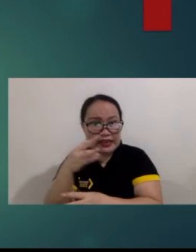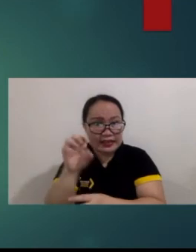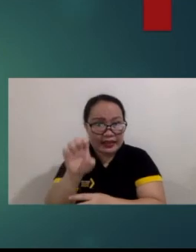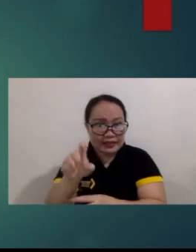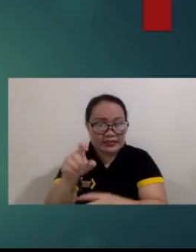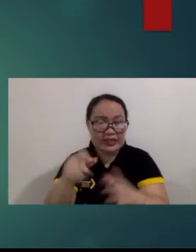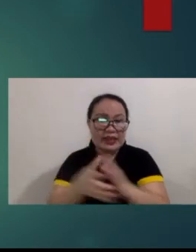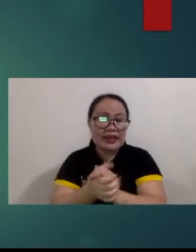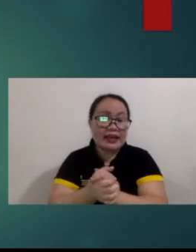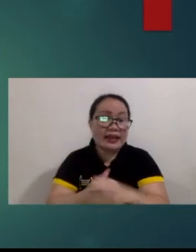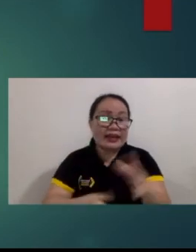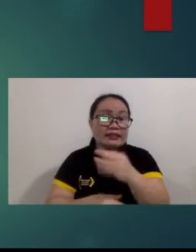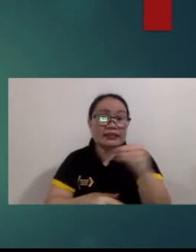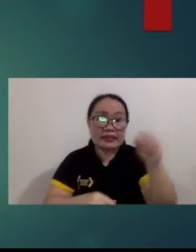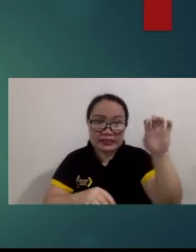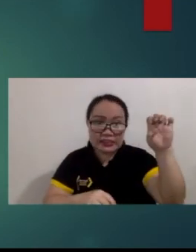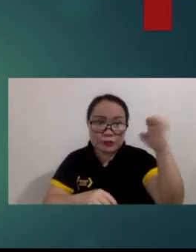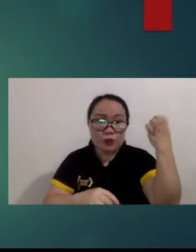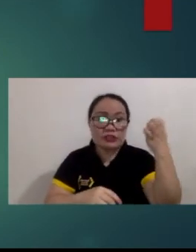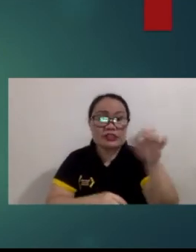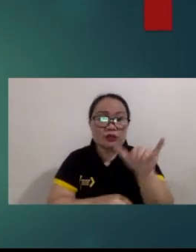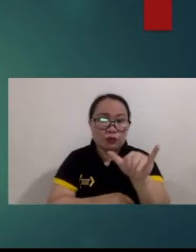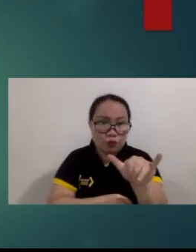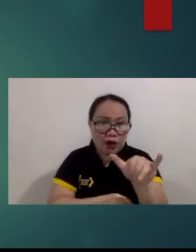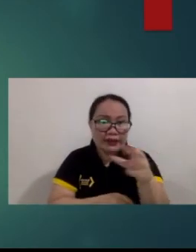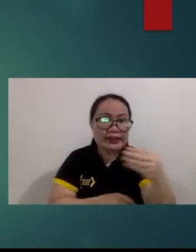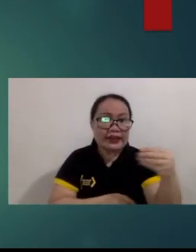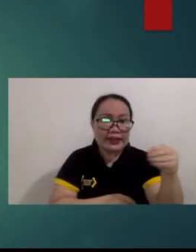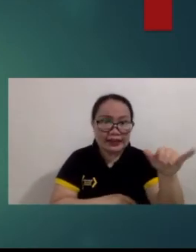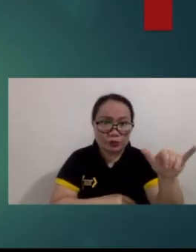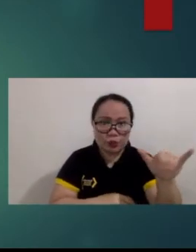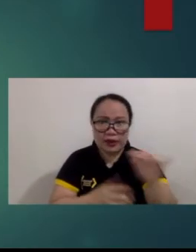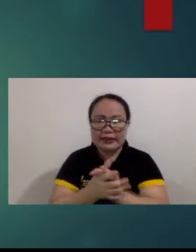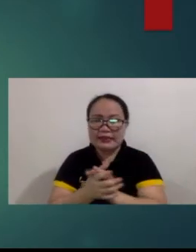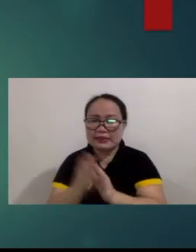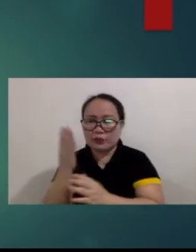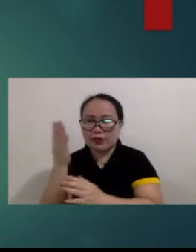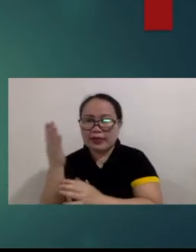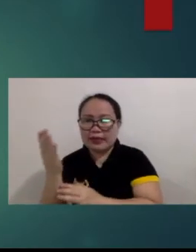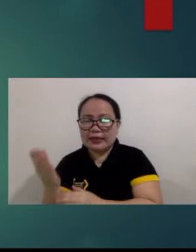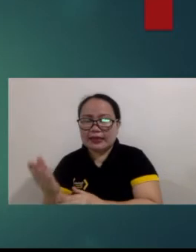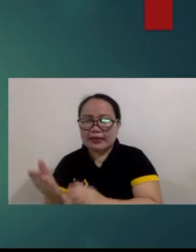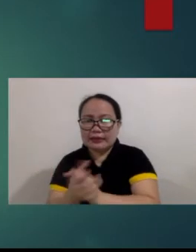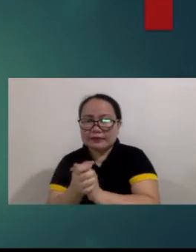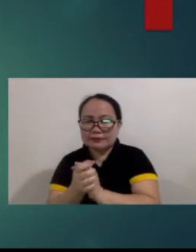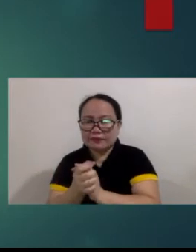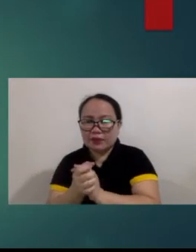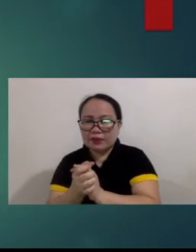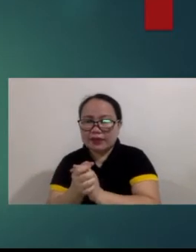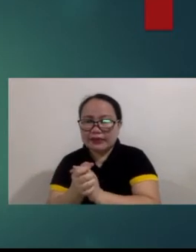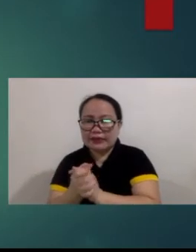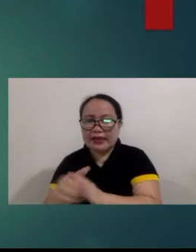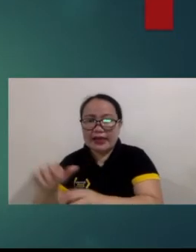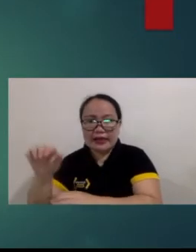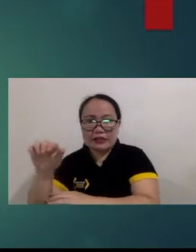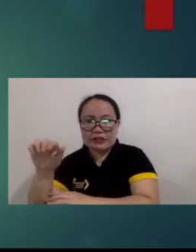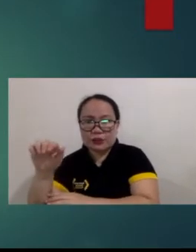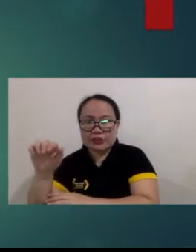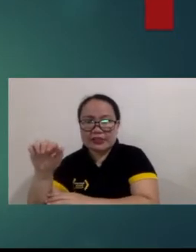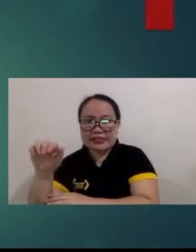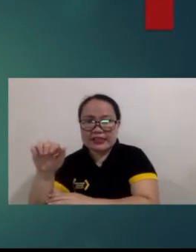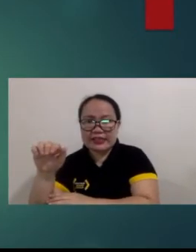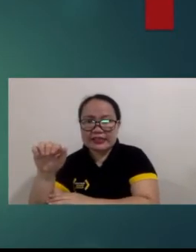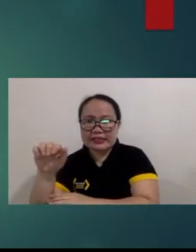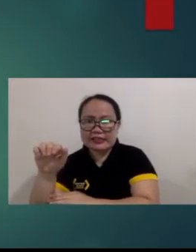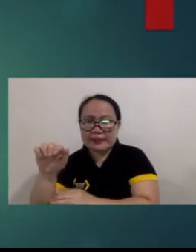x and exponents of y and y. So okay, so